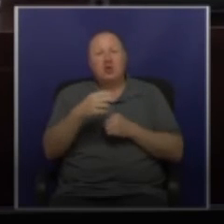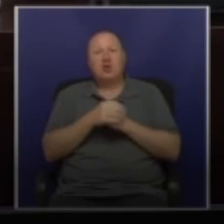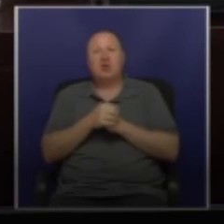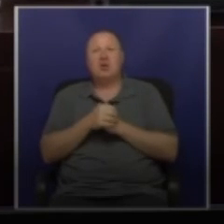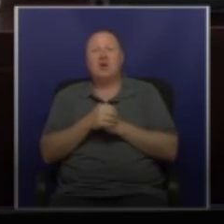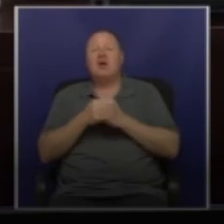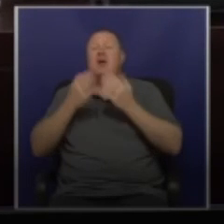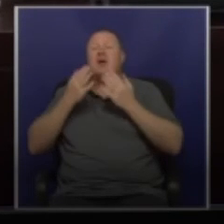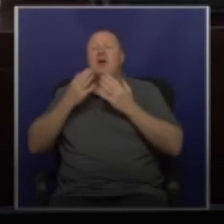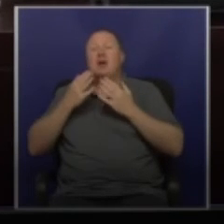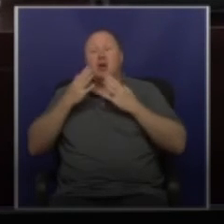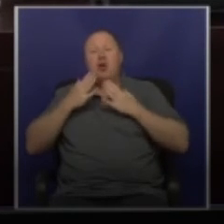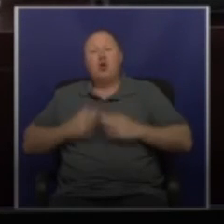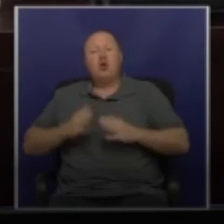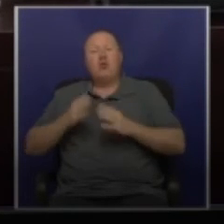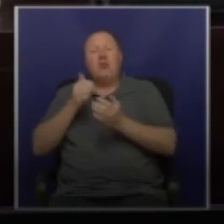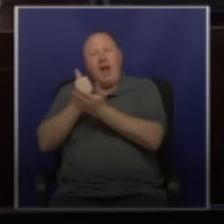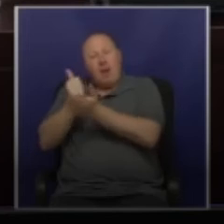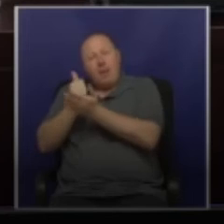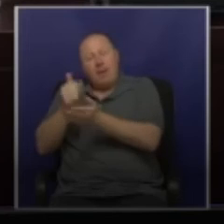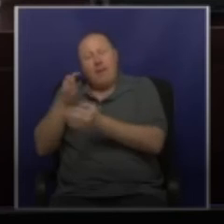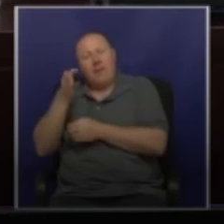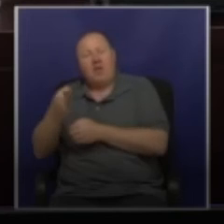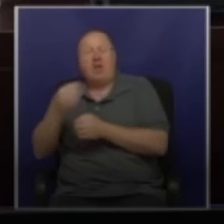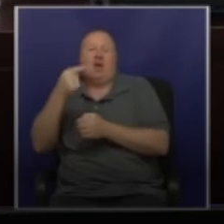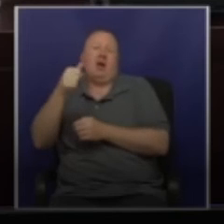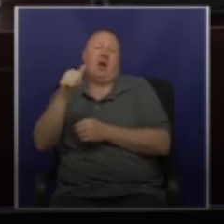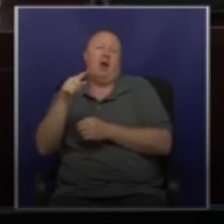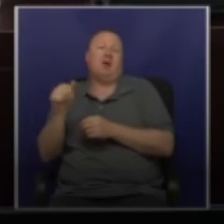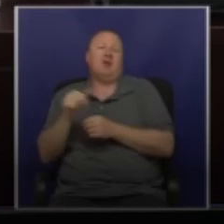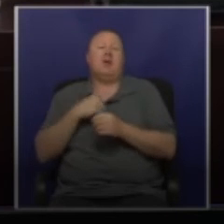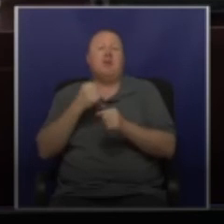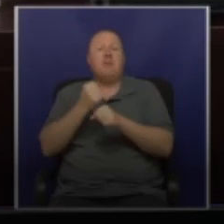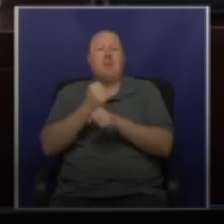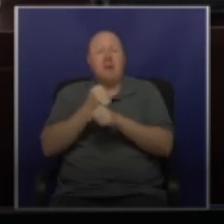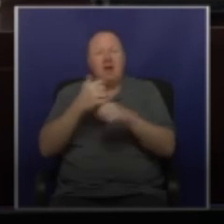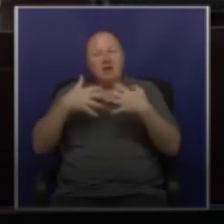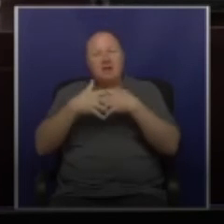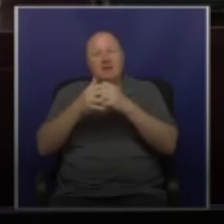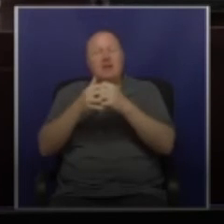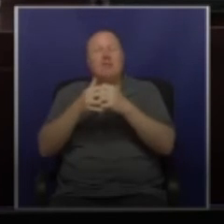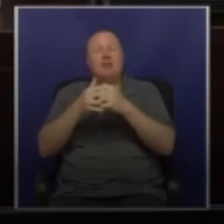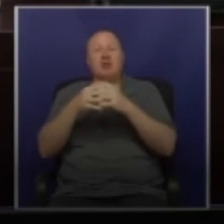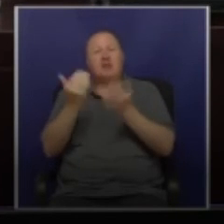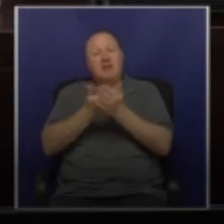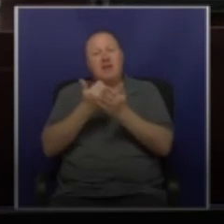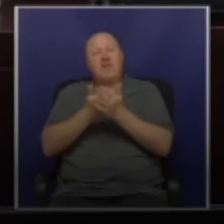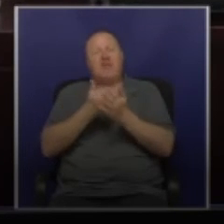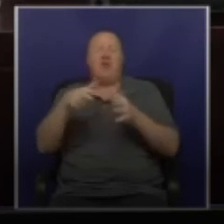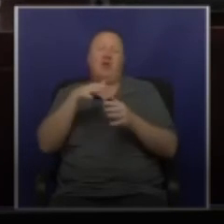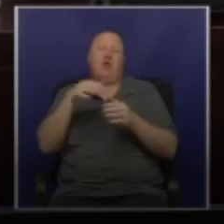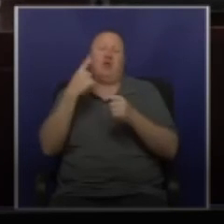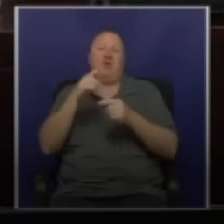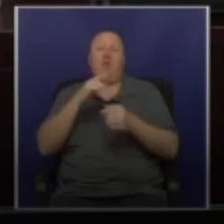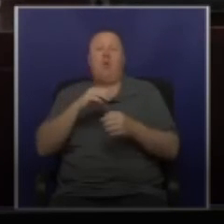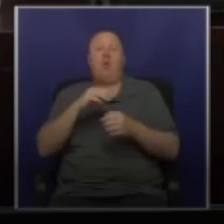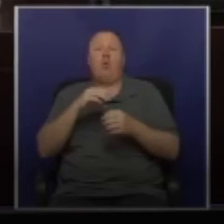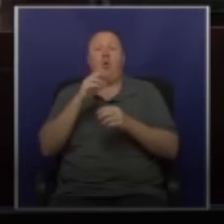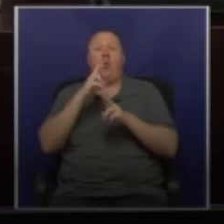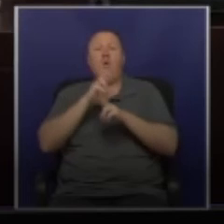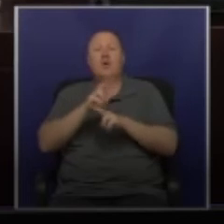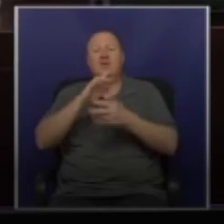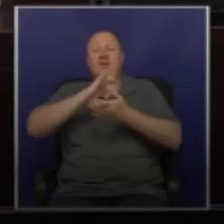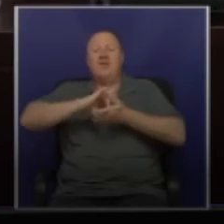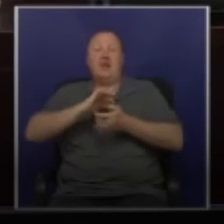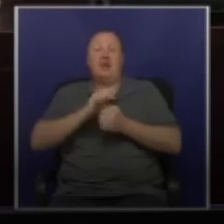adequate humanitarian aid to Gaza, the establishment of safe zones for displaced civilians, and an urgent humanitarian